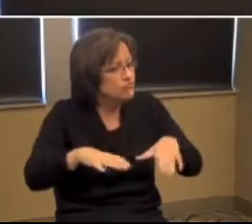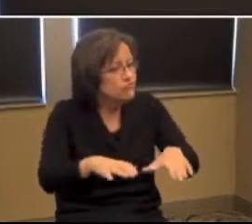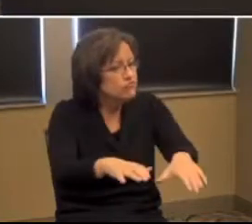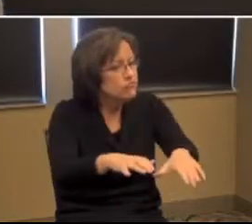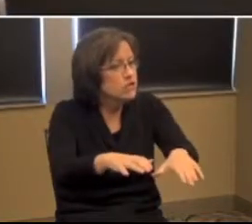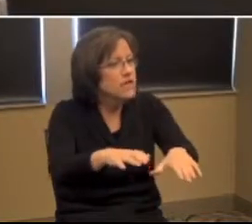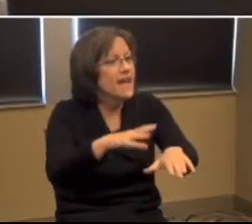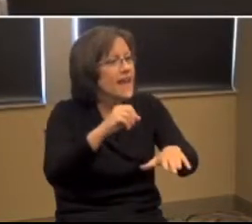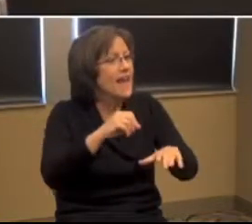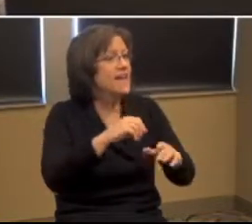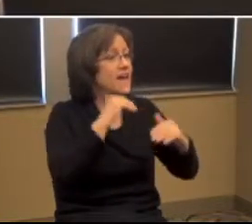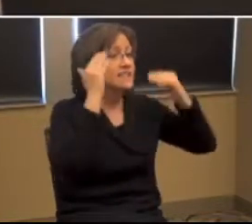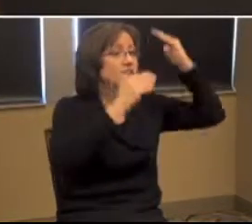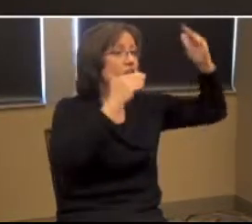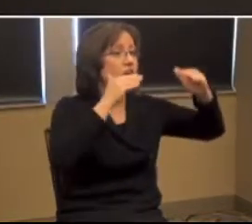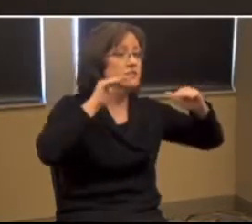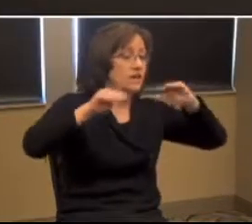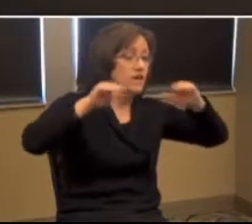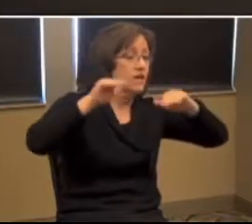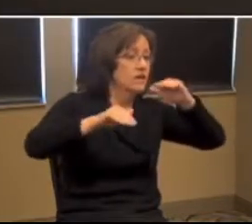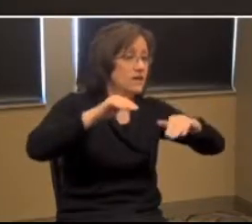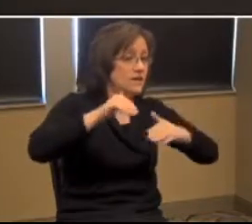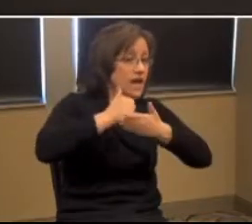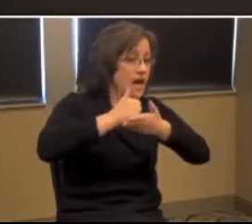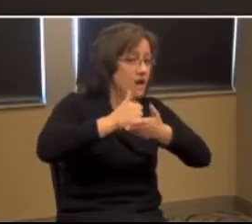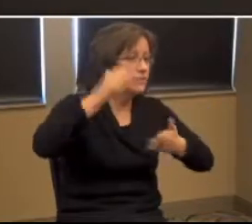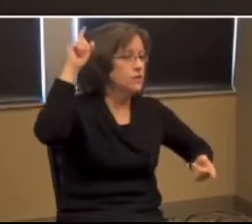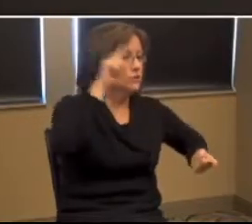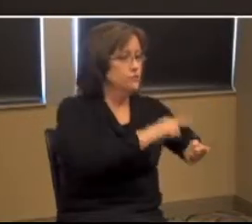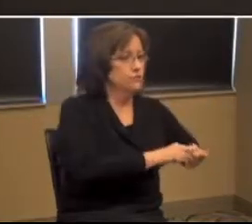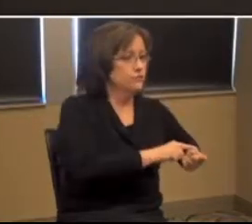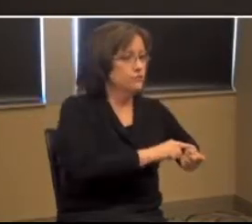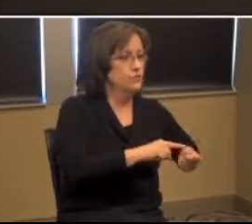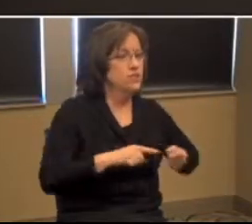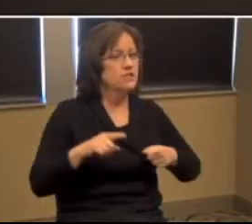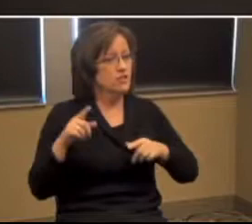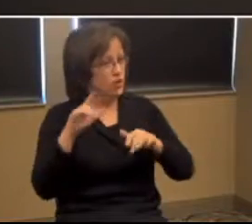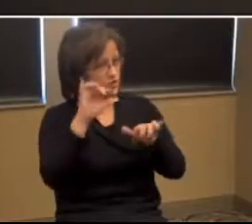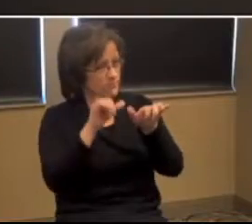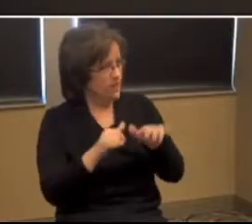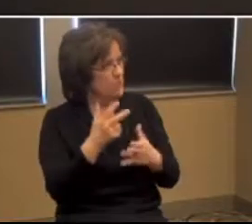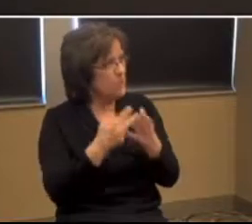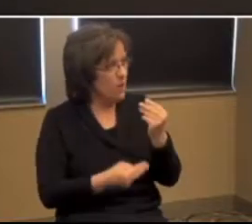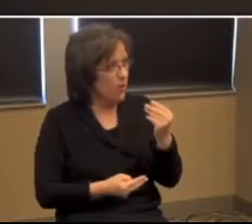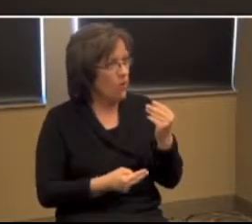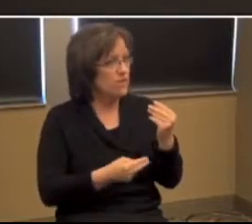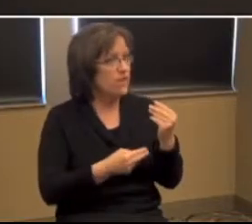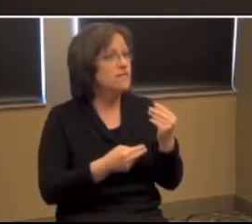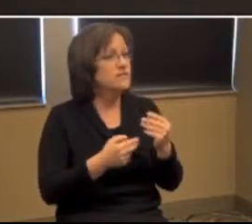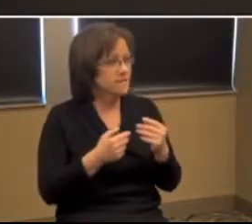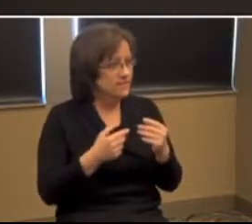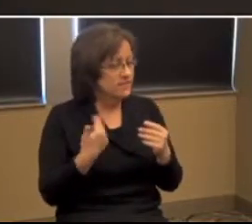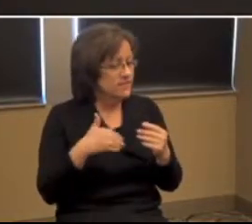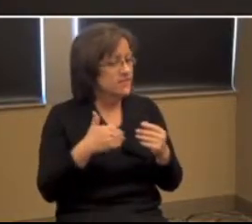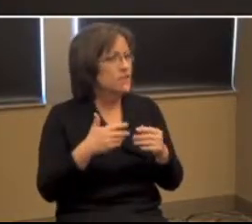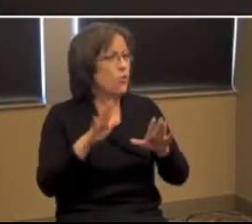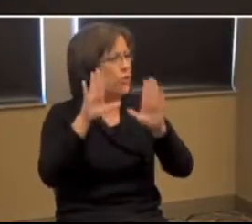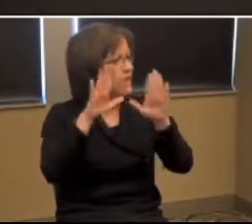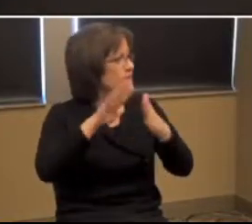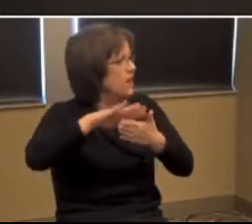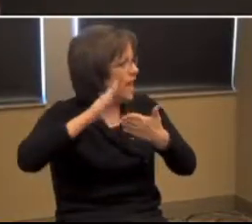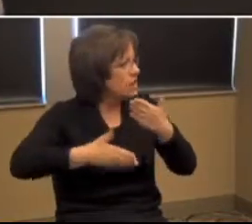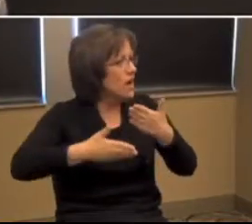in adult prompting. So she measured both of those things. Wow, those are both great outcomes for our students,